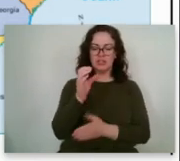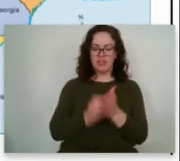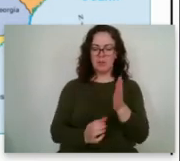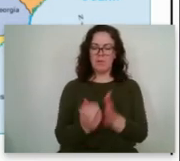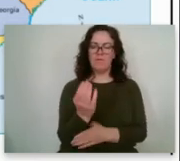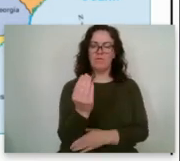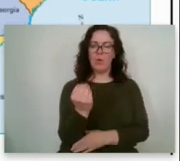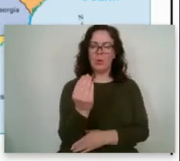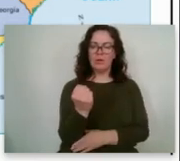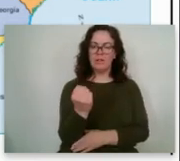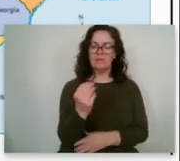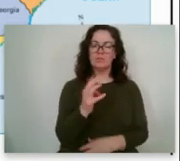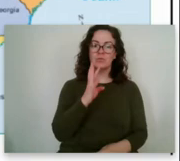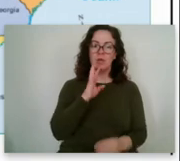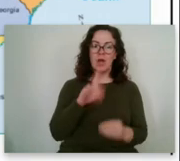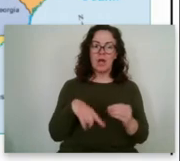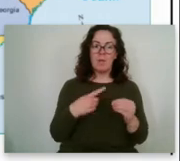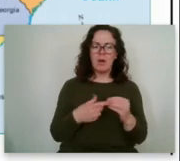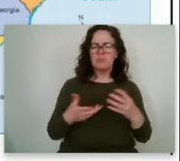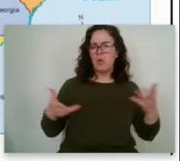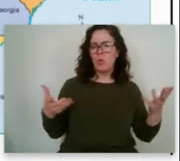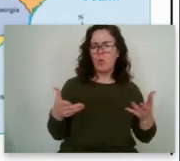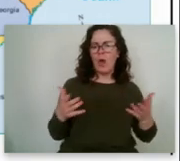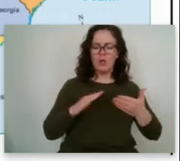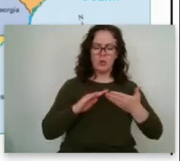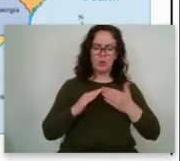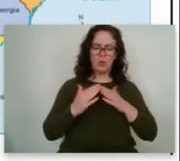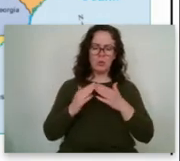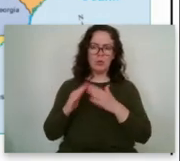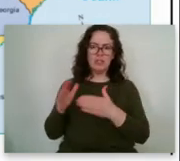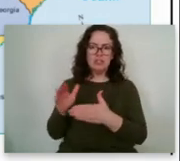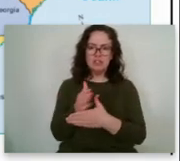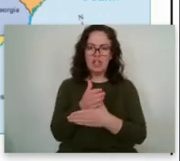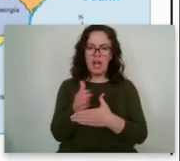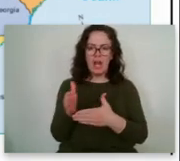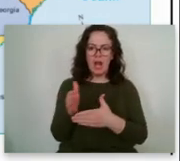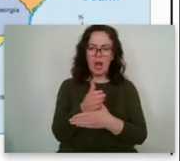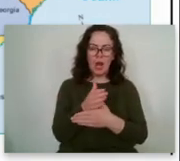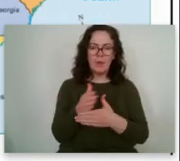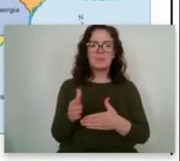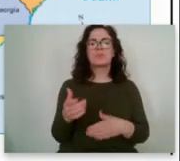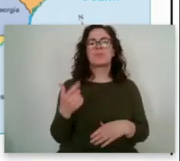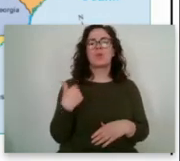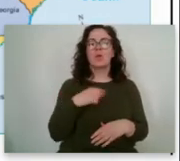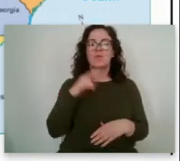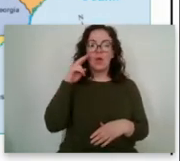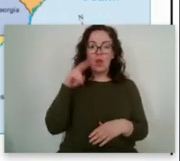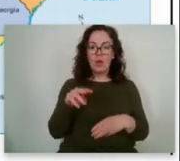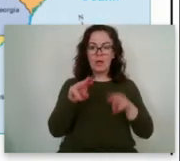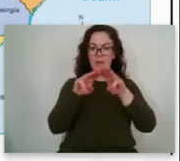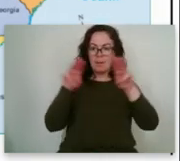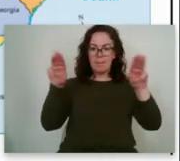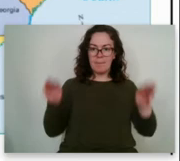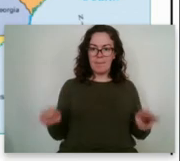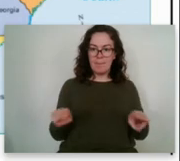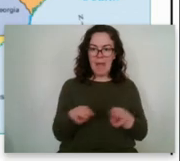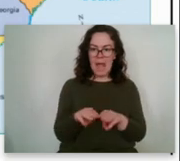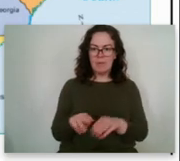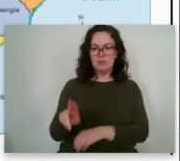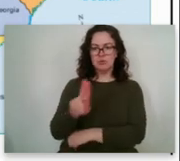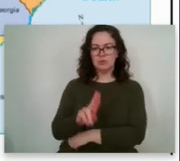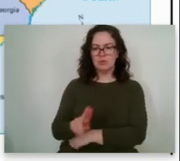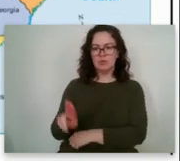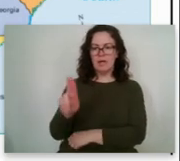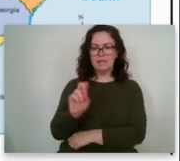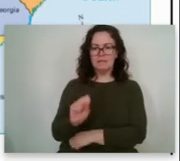to be talking about what do communities share. So if you take a look at this map, this is a map of the United States of America.